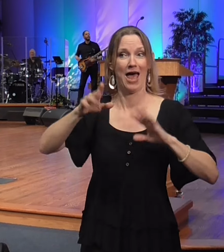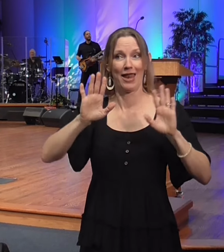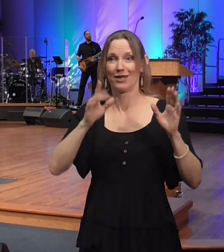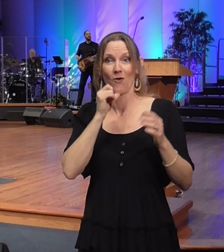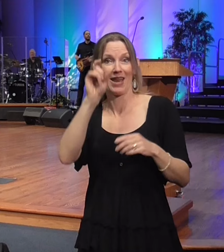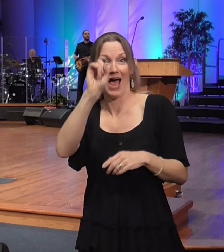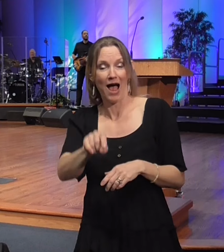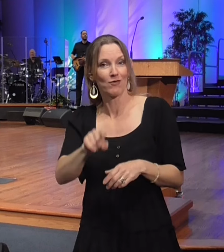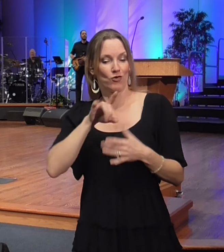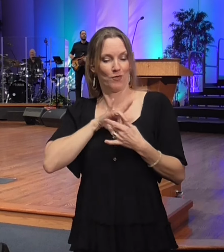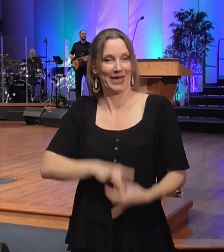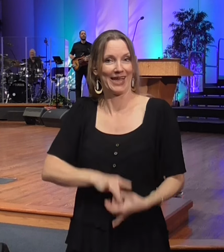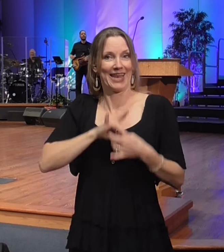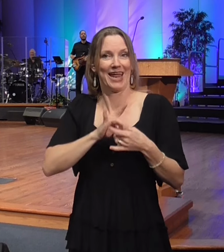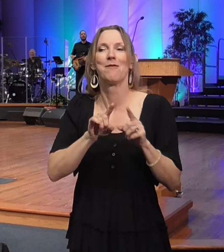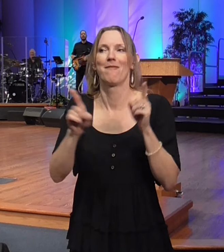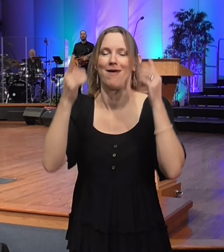a hand?